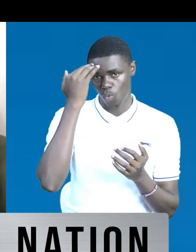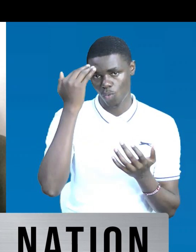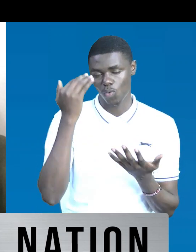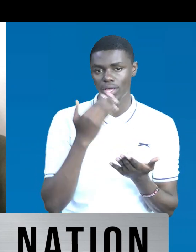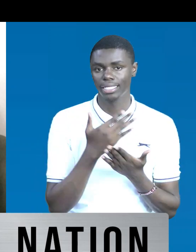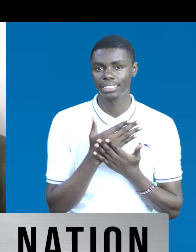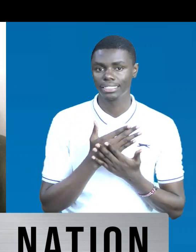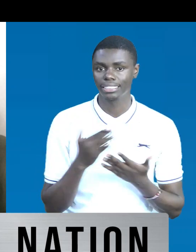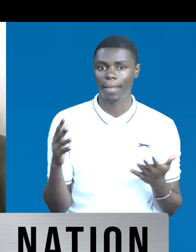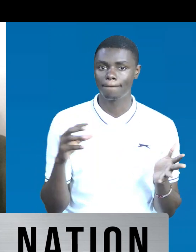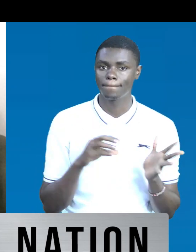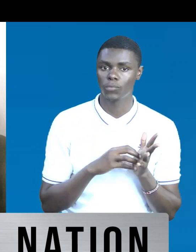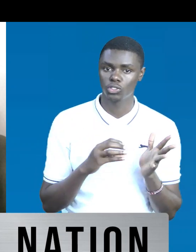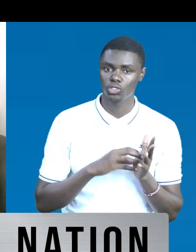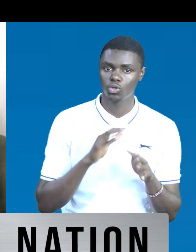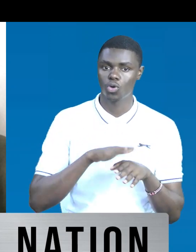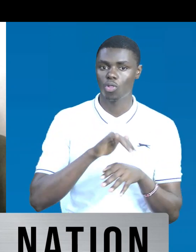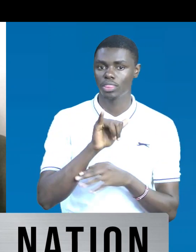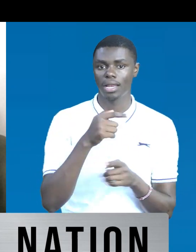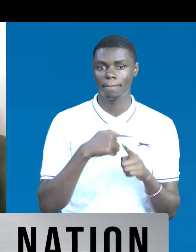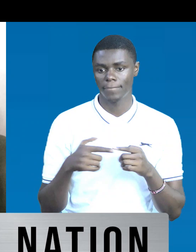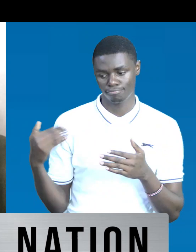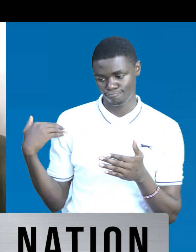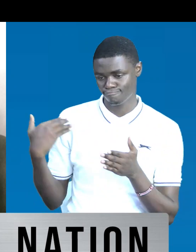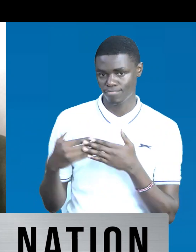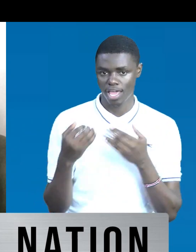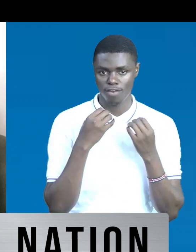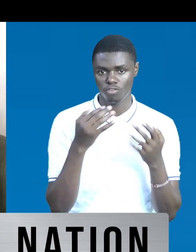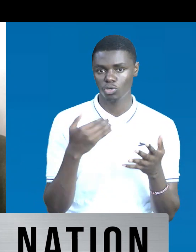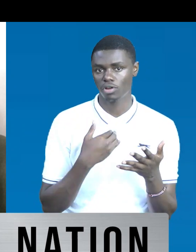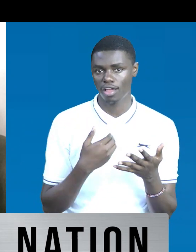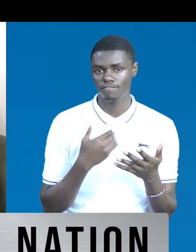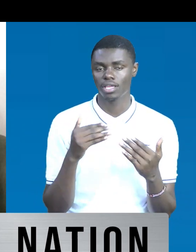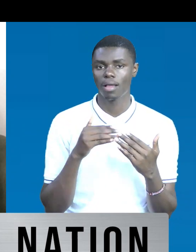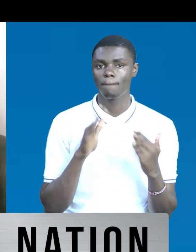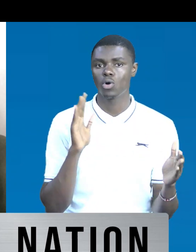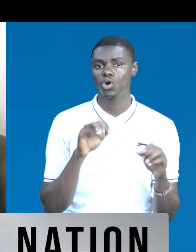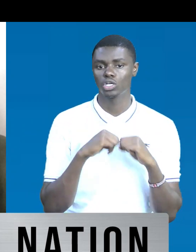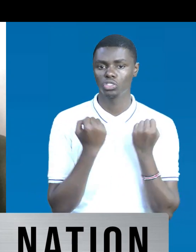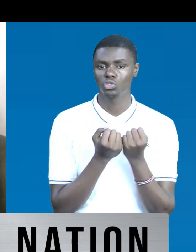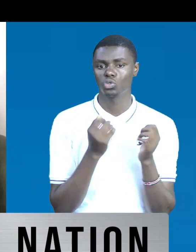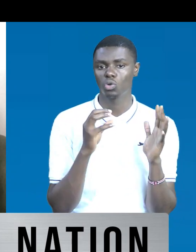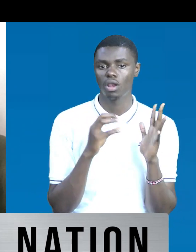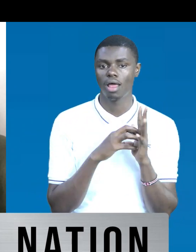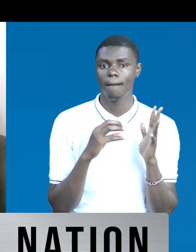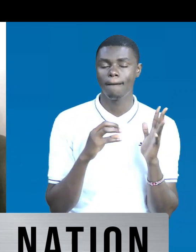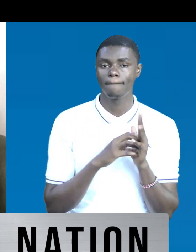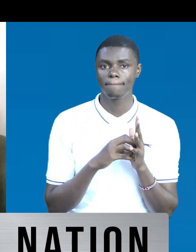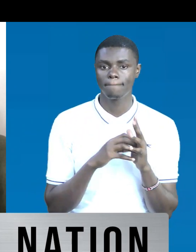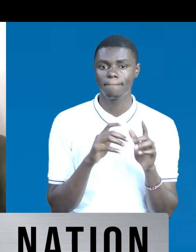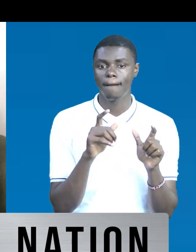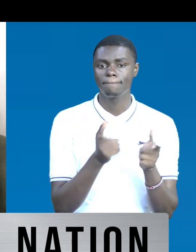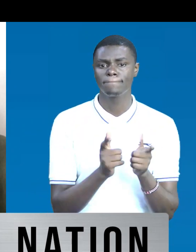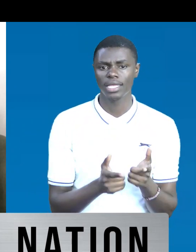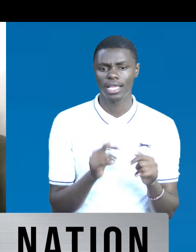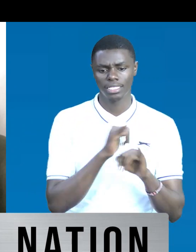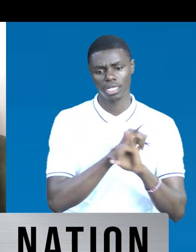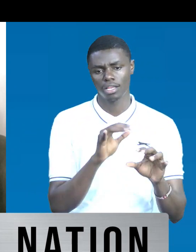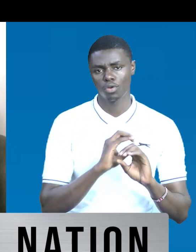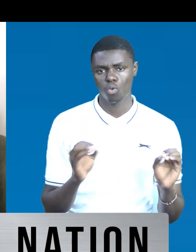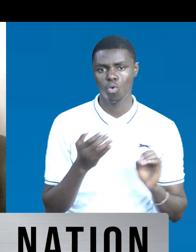of a position on this. But so far, information that we're having more on social media is not verified, and we'd really want to have